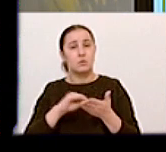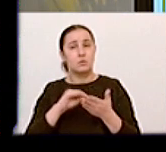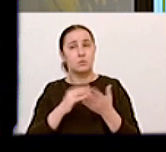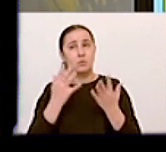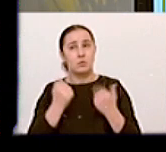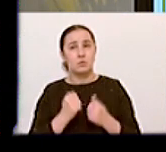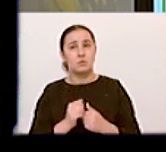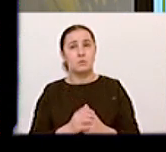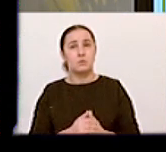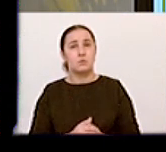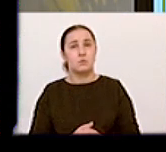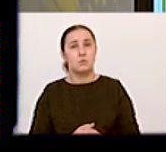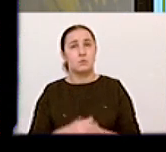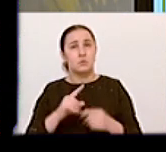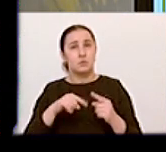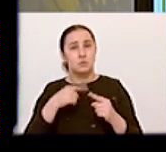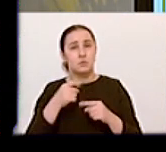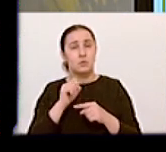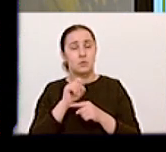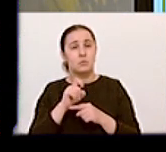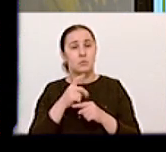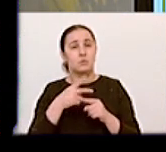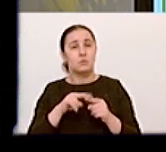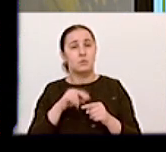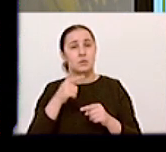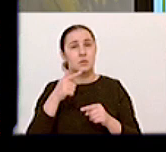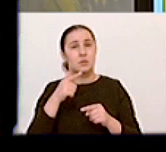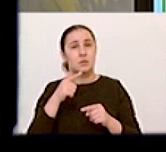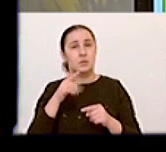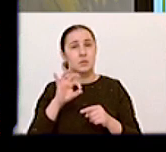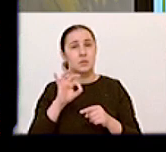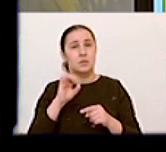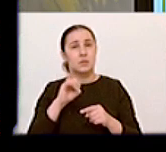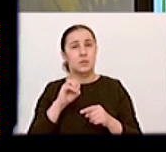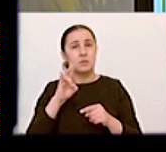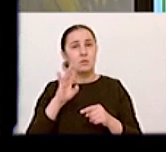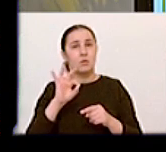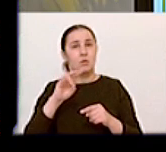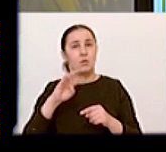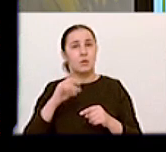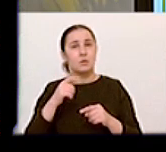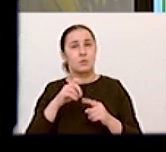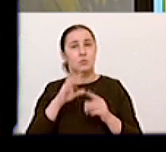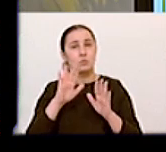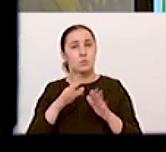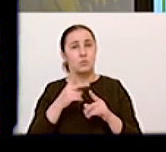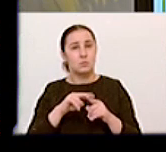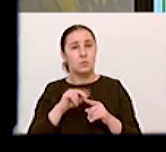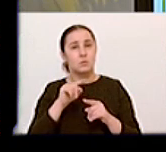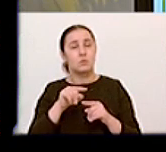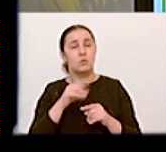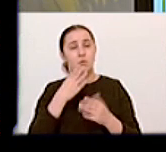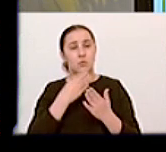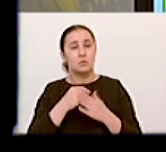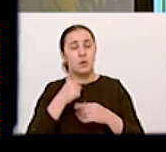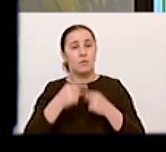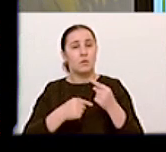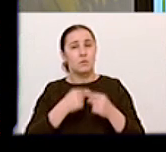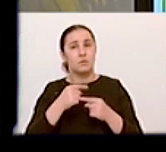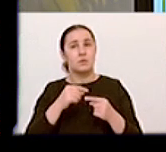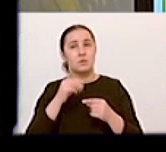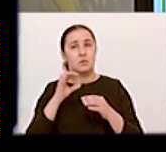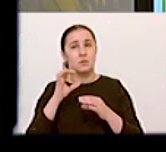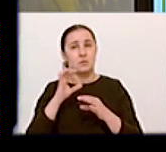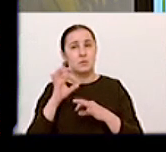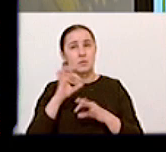oling. Keyingi topshiriqimizda genealogik usul yordamini qo'llagan holatda o'z avlodingiz